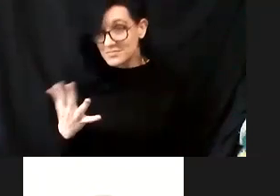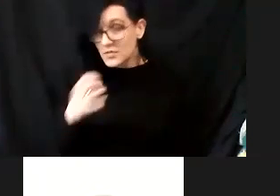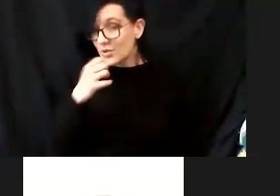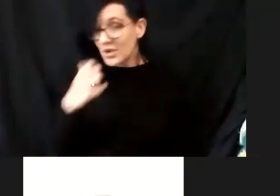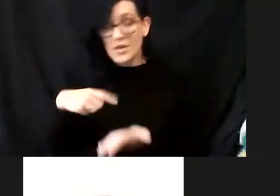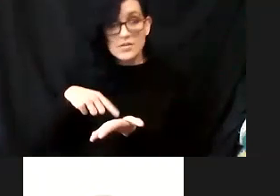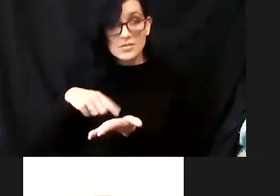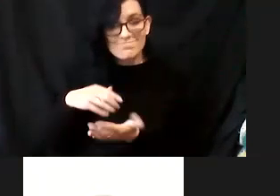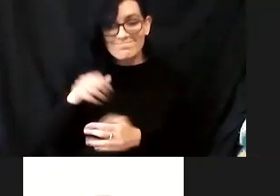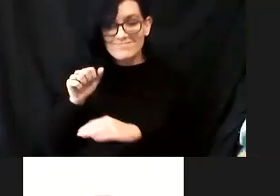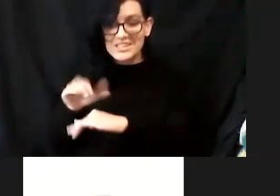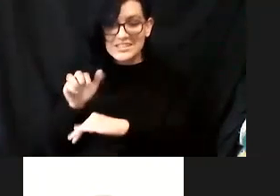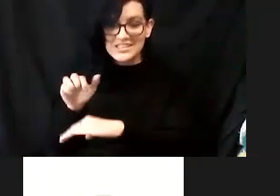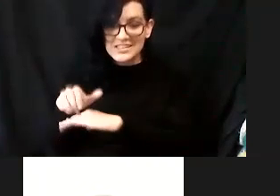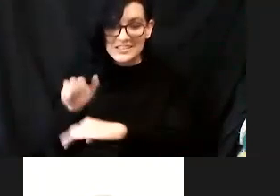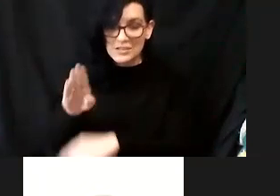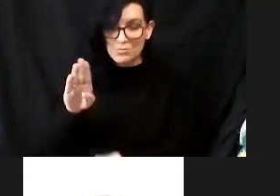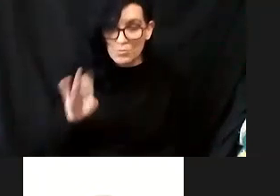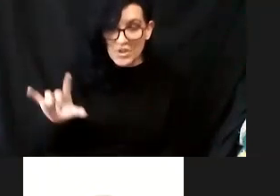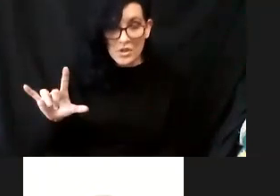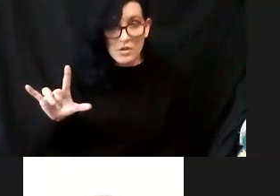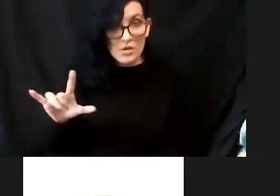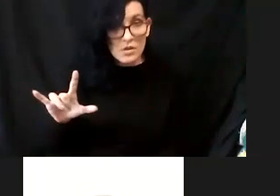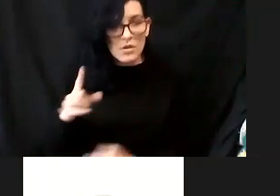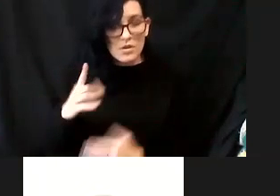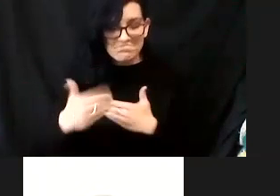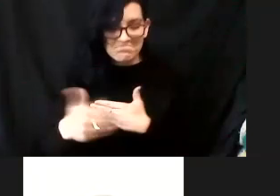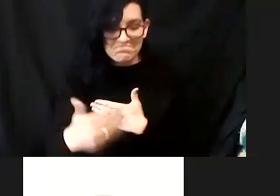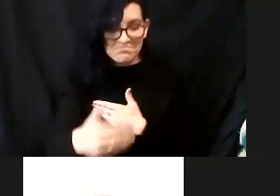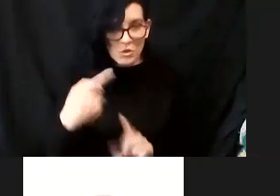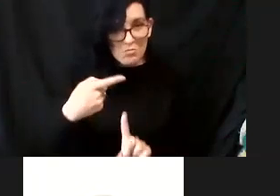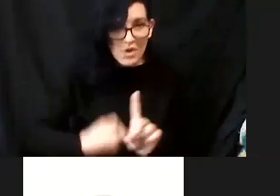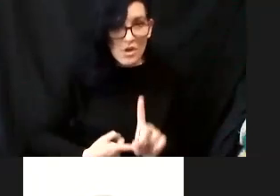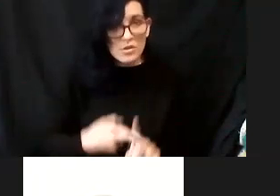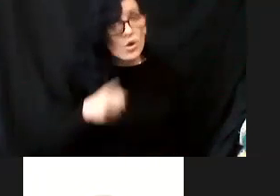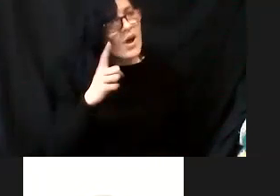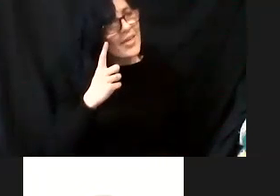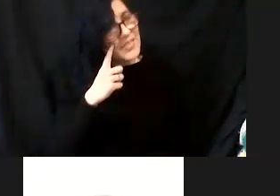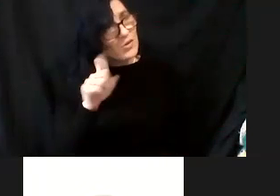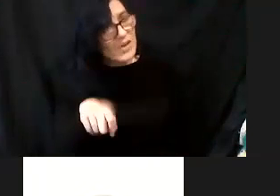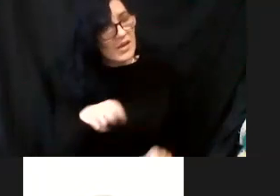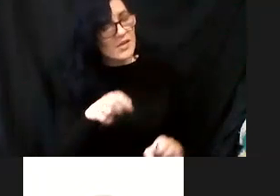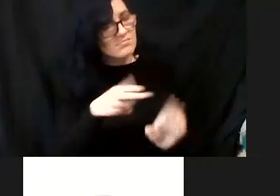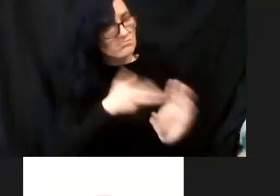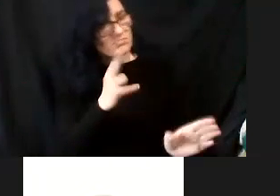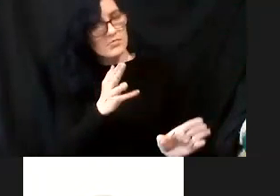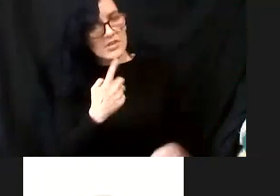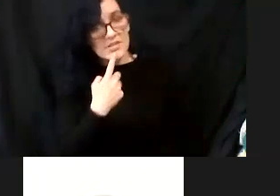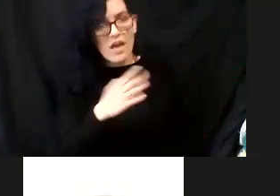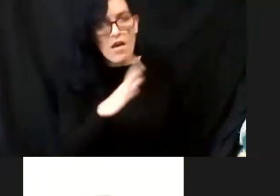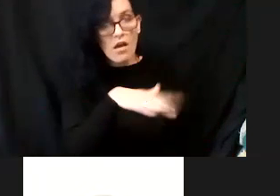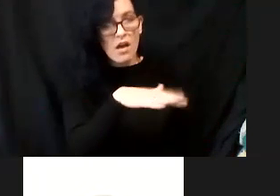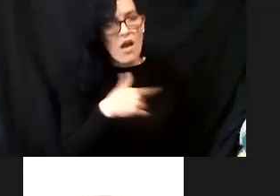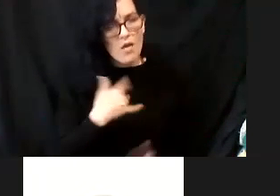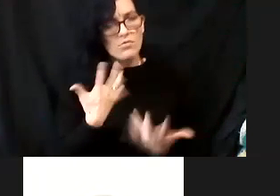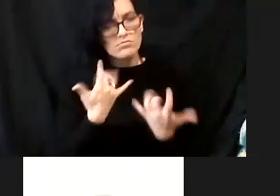statements for the next few months. I believe you can opt out and say, hey, I want to still make payments, but